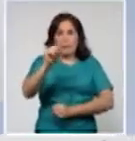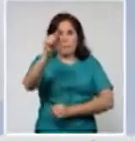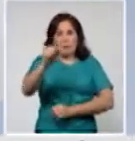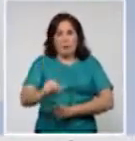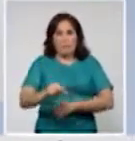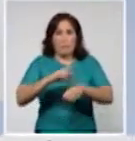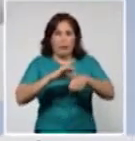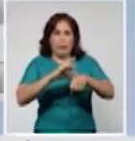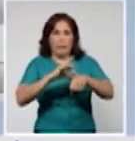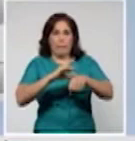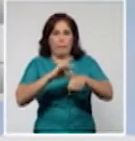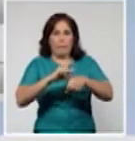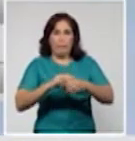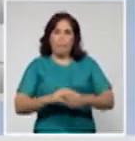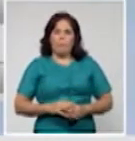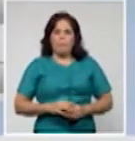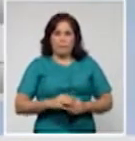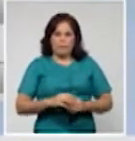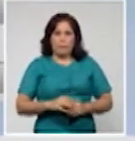Of the